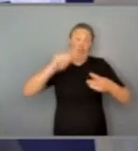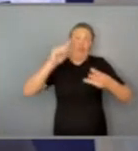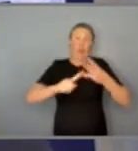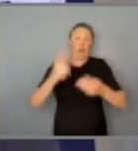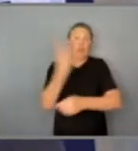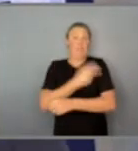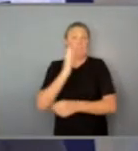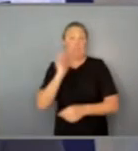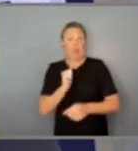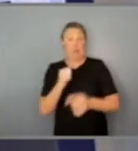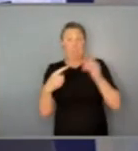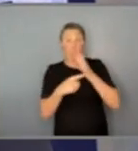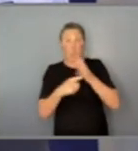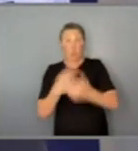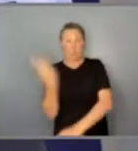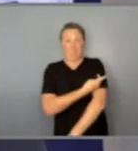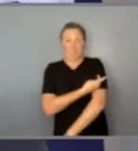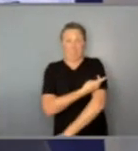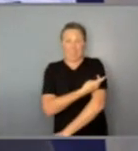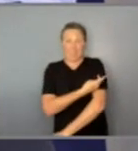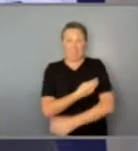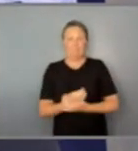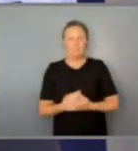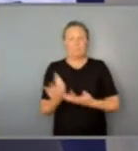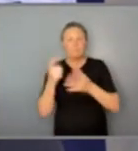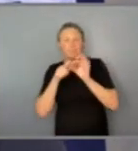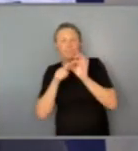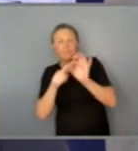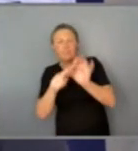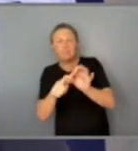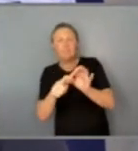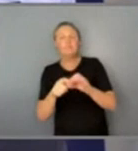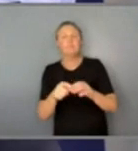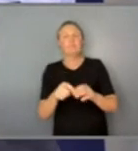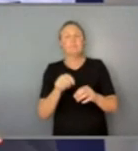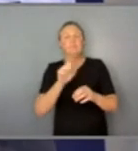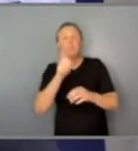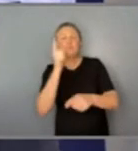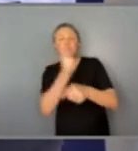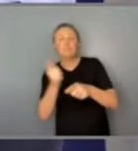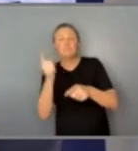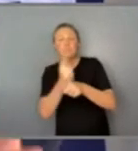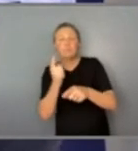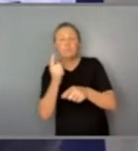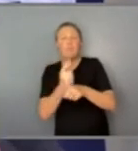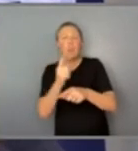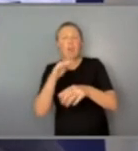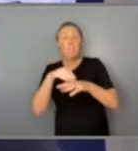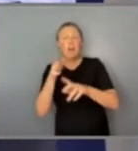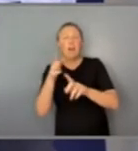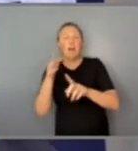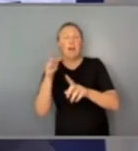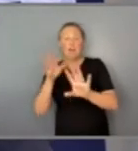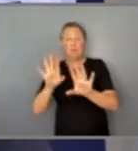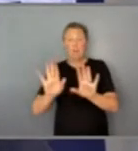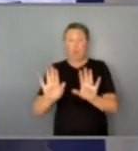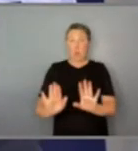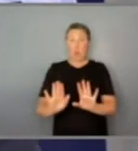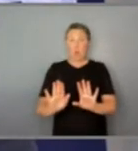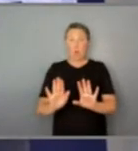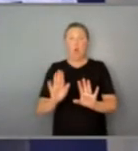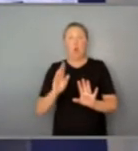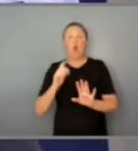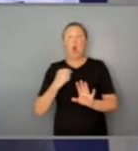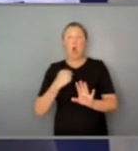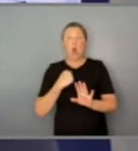something? Sorry, some comments you made about independence over the last couple of days. Just before you do that, I'm given the COVID issues. If